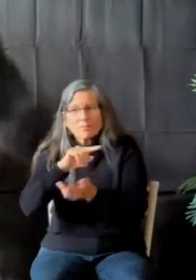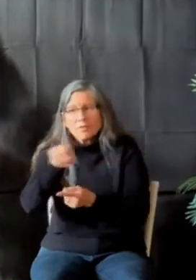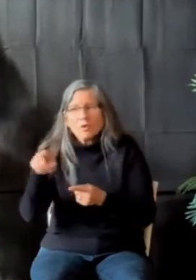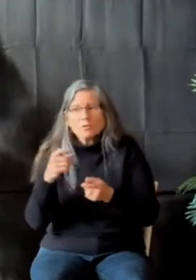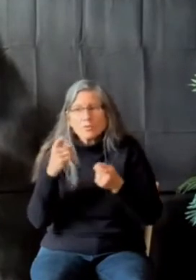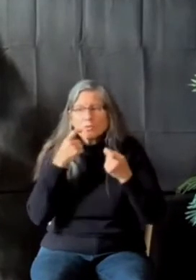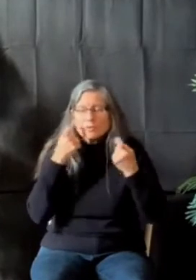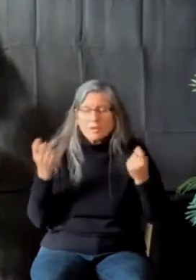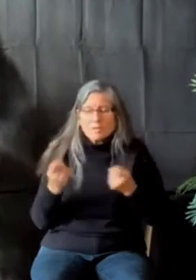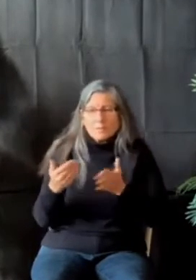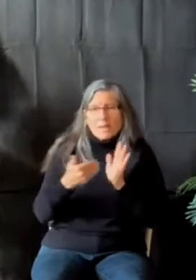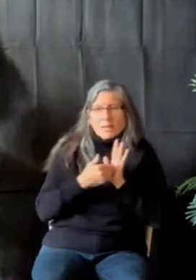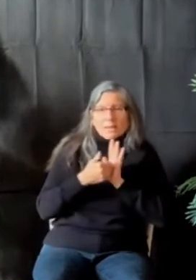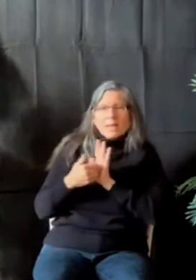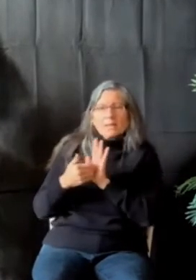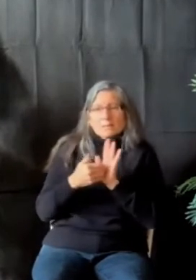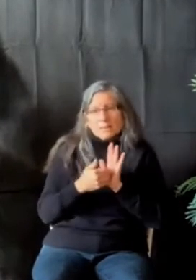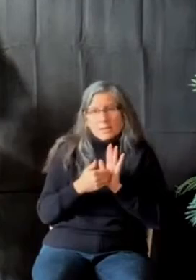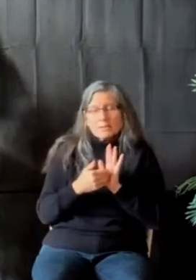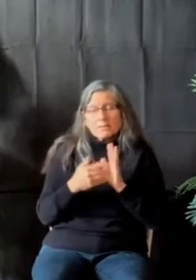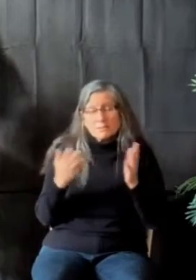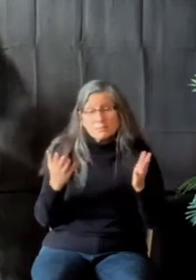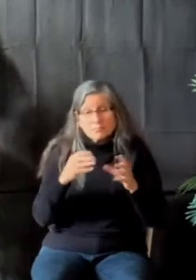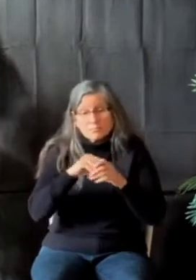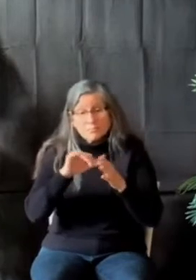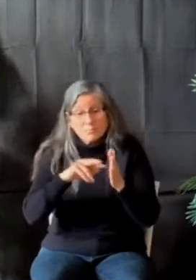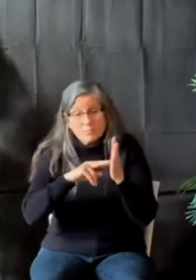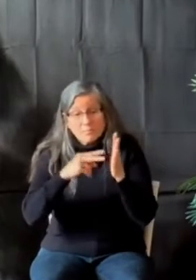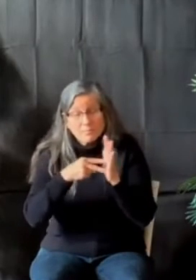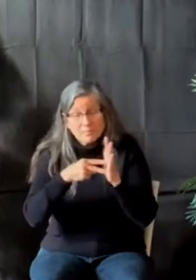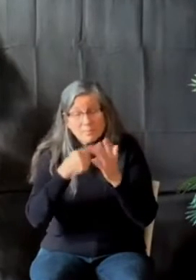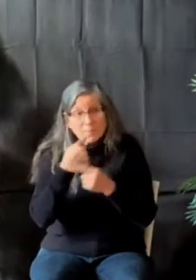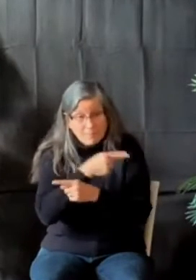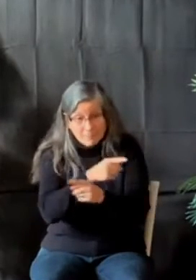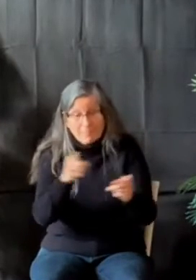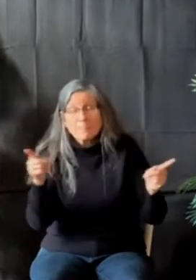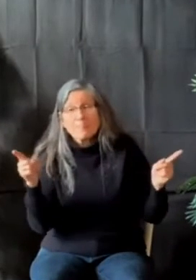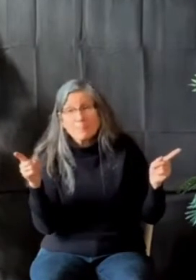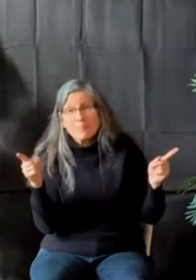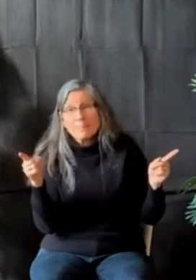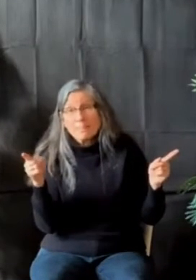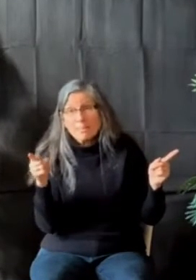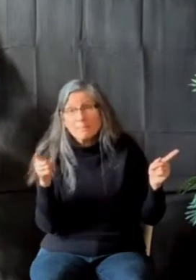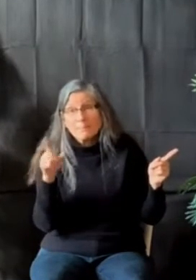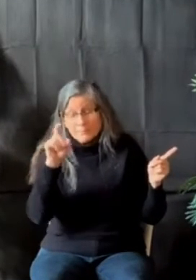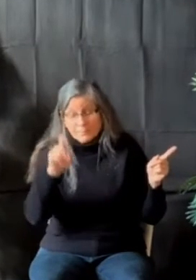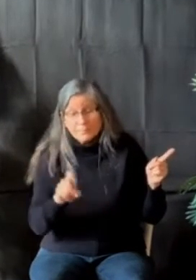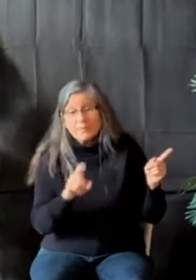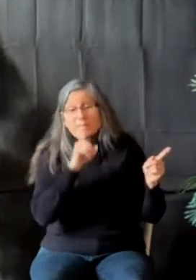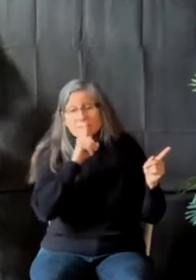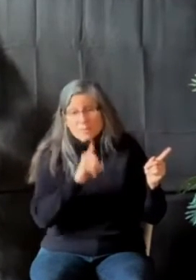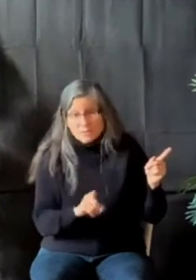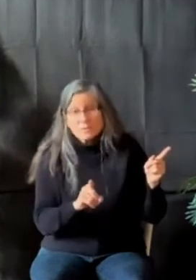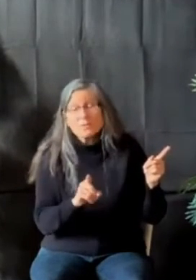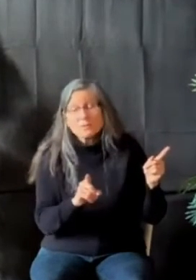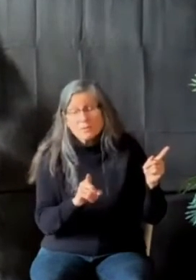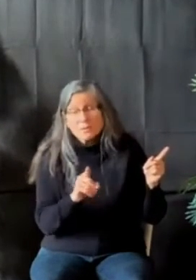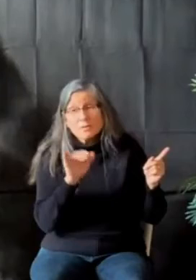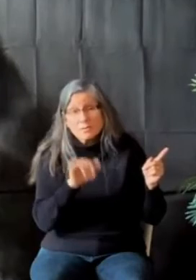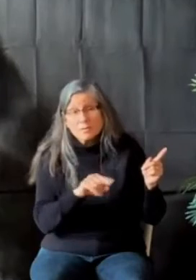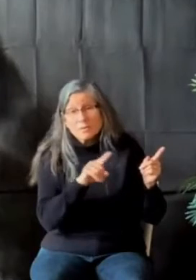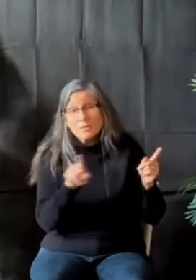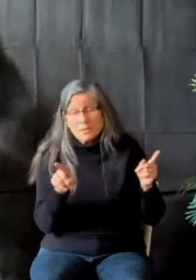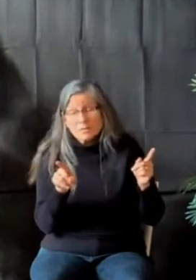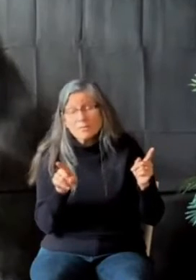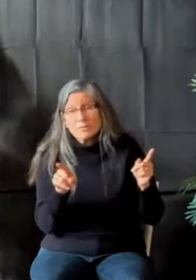us. And so in the context of this, he's telling them, you need to make sure that